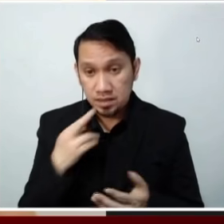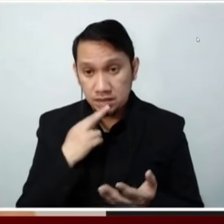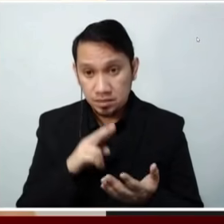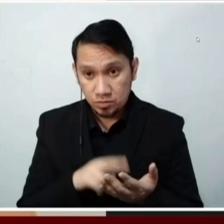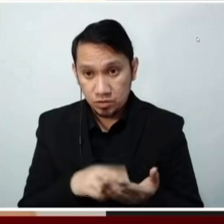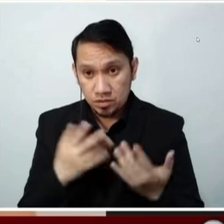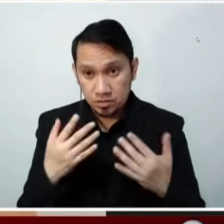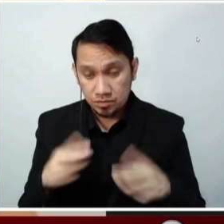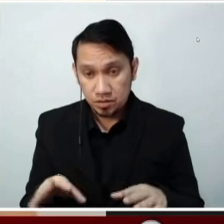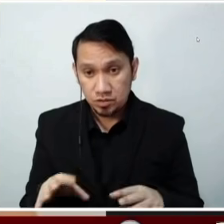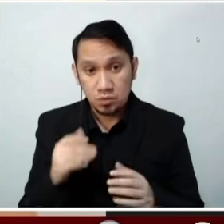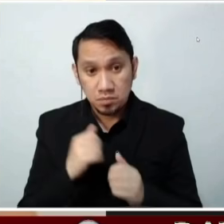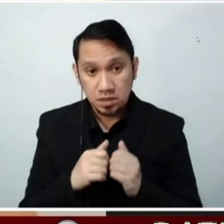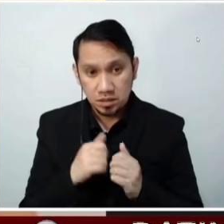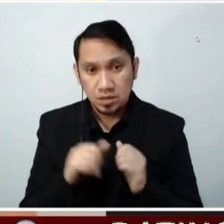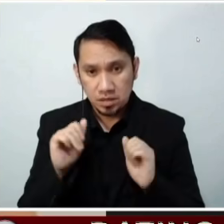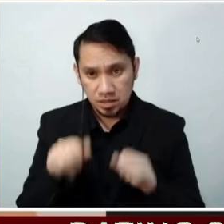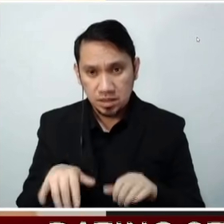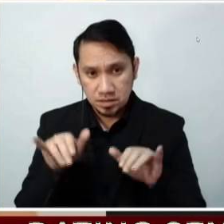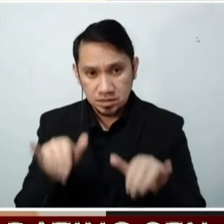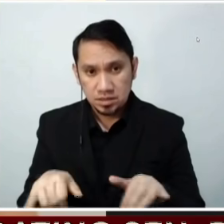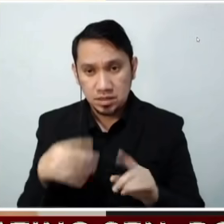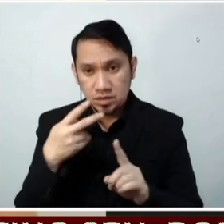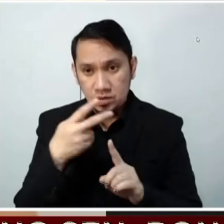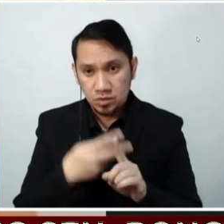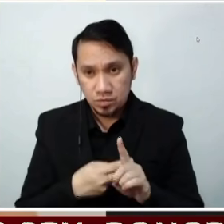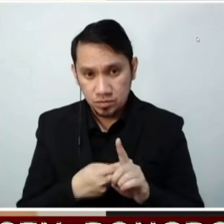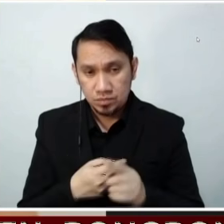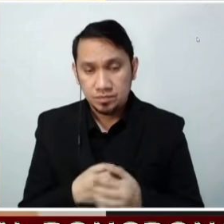2 months. Diba? Whichever is